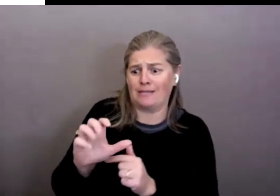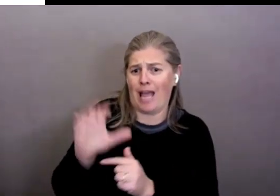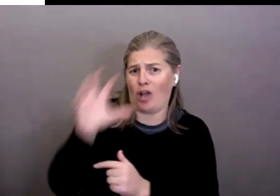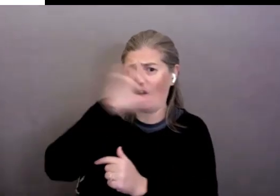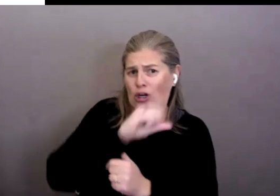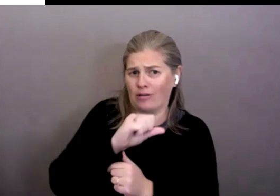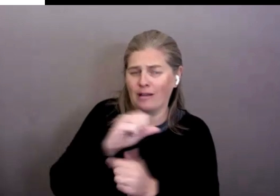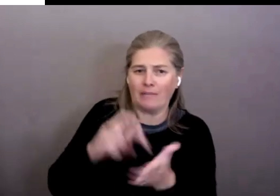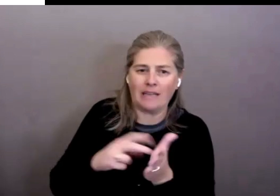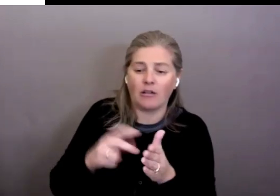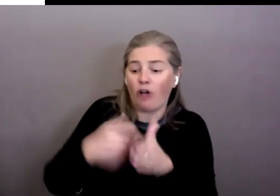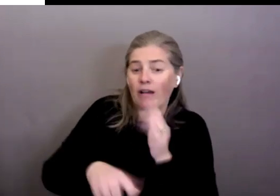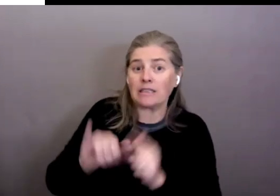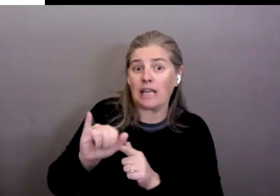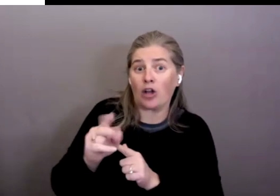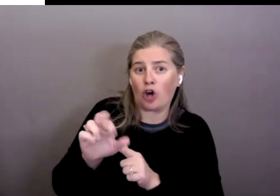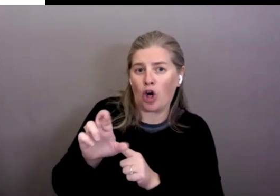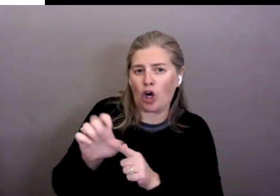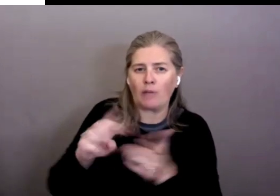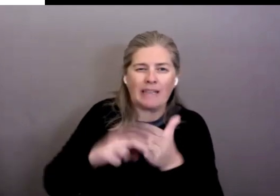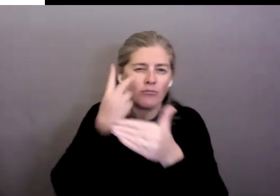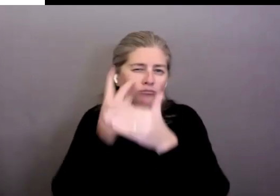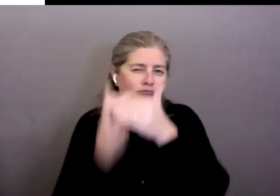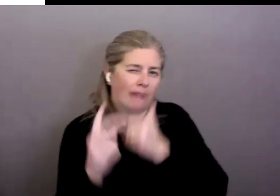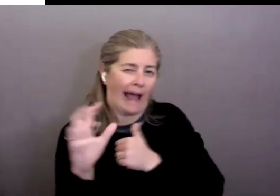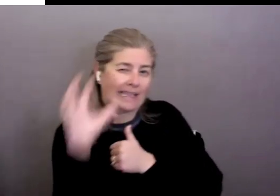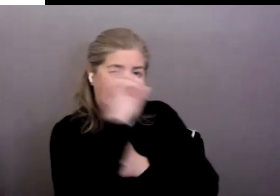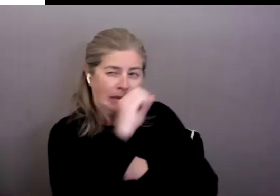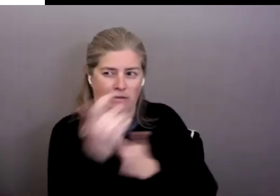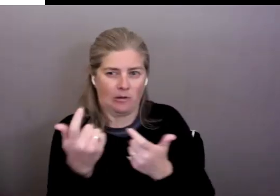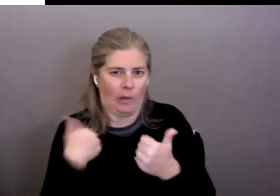approval. Next slide.